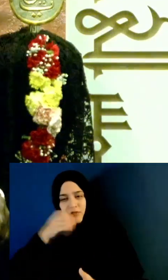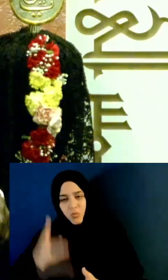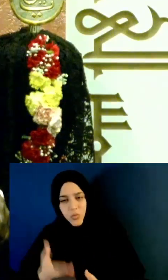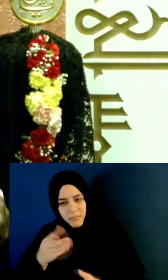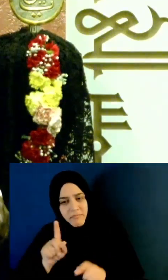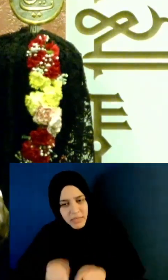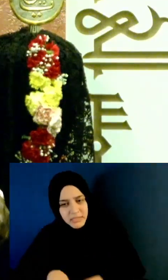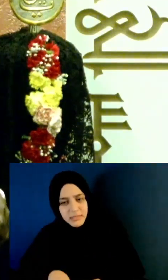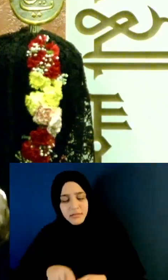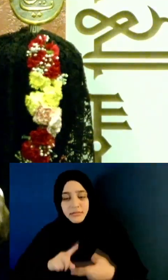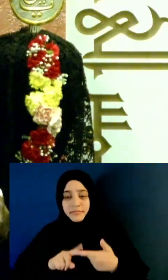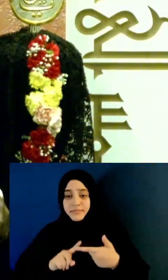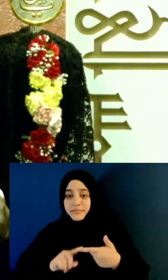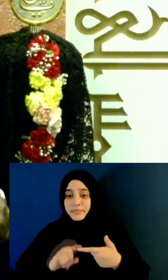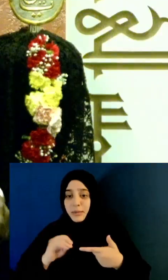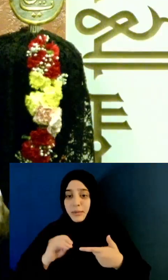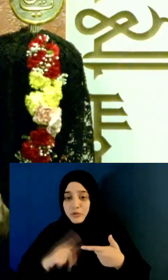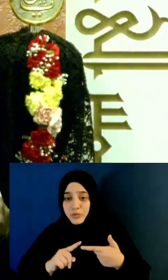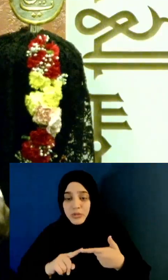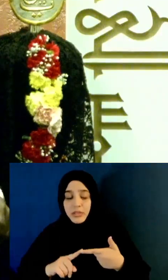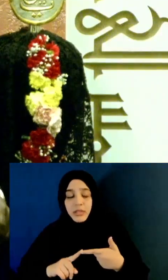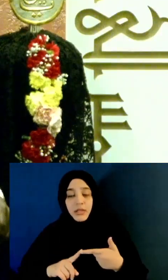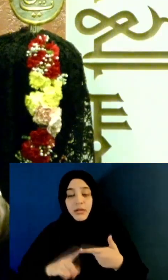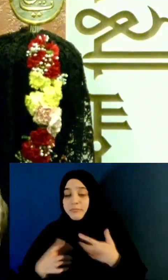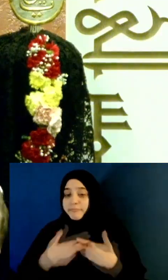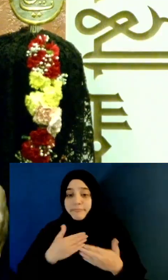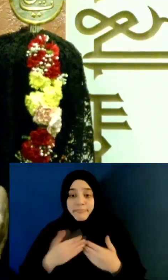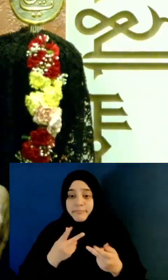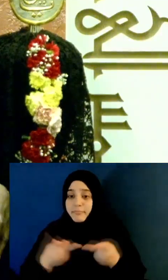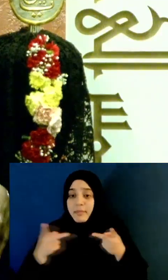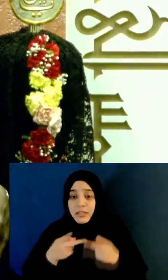Wherever you may be, at work, at school, at uni,